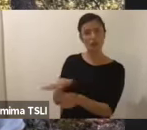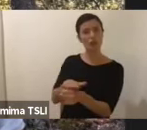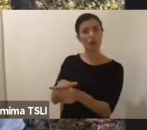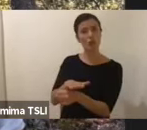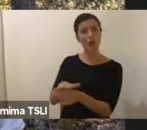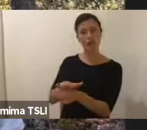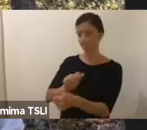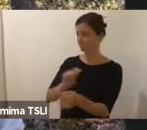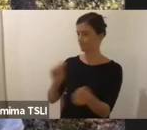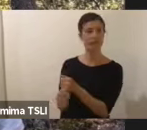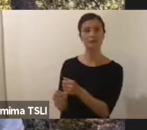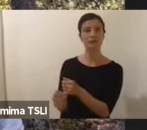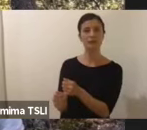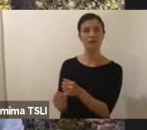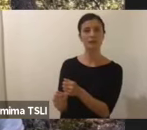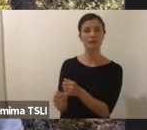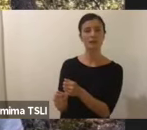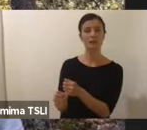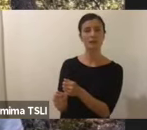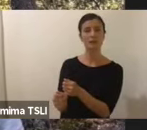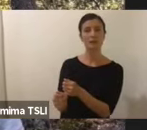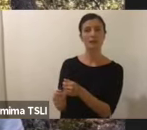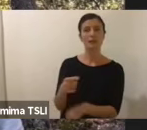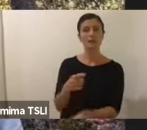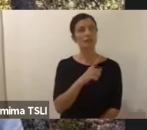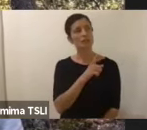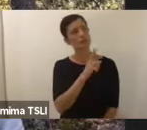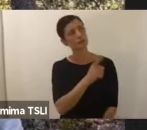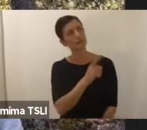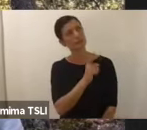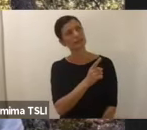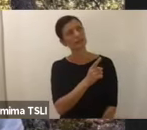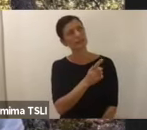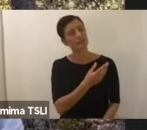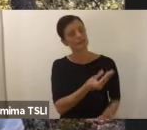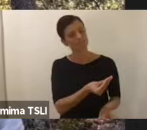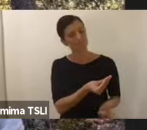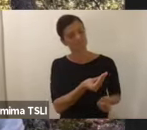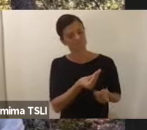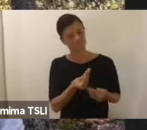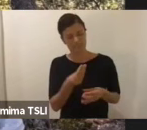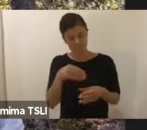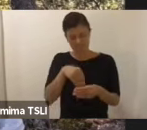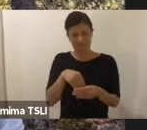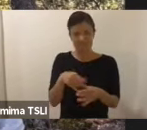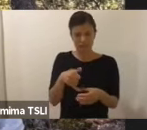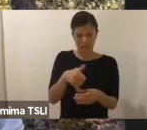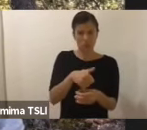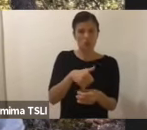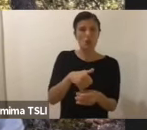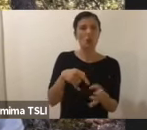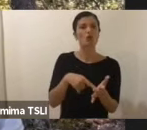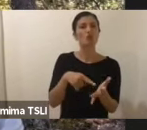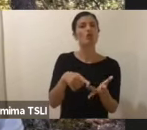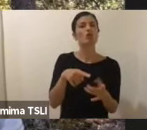it doesn't it's kind of beside the point what she had done is brought a kind of toxic uh white supremacist